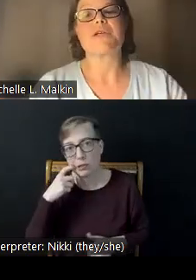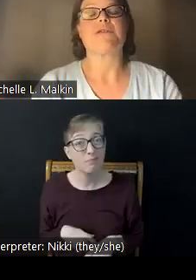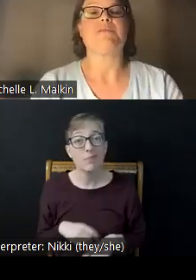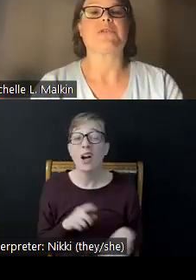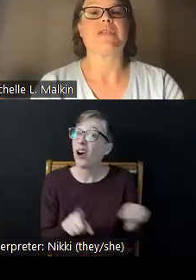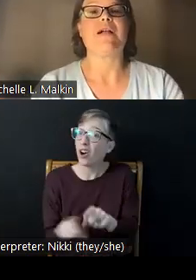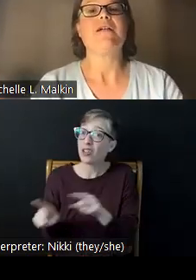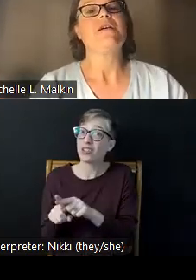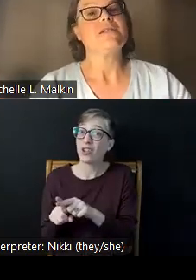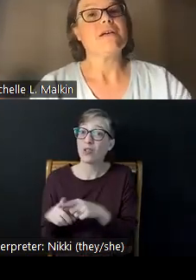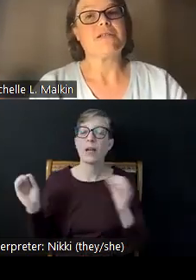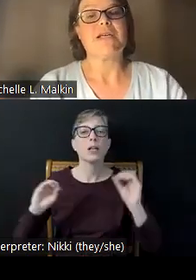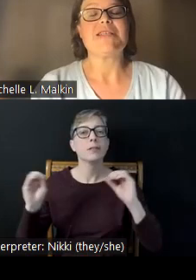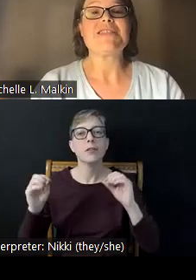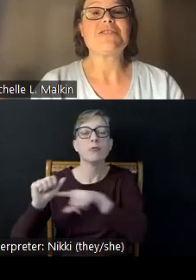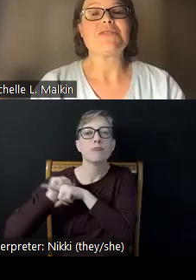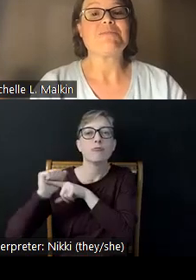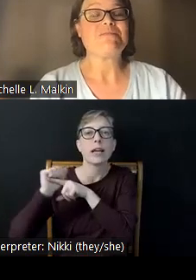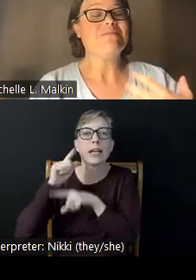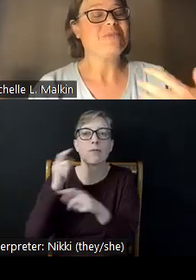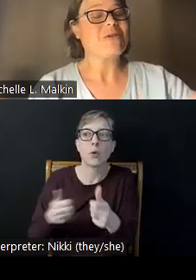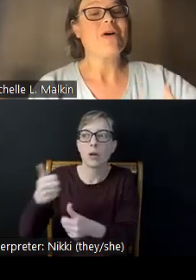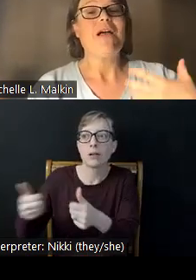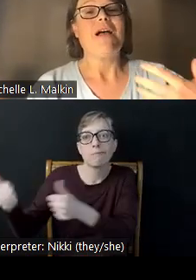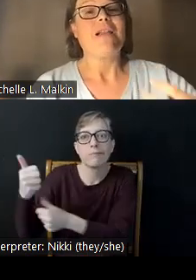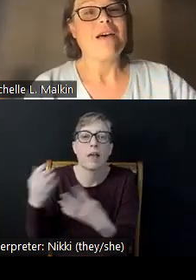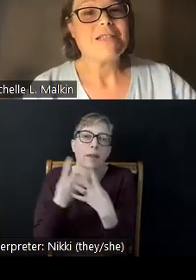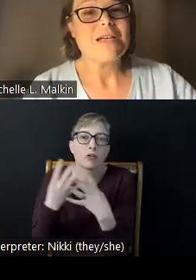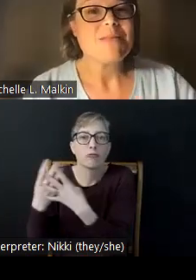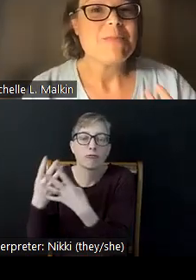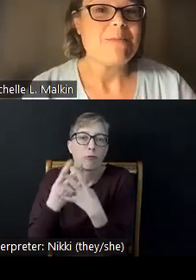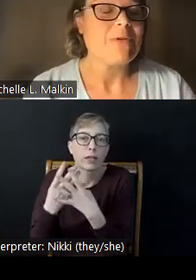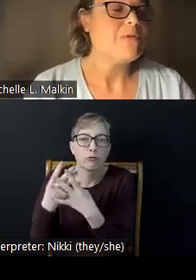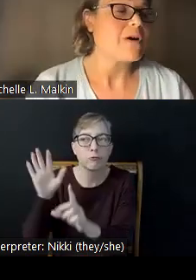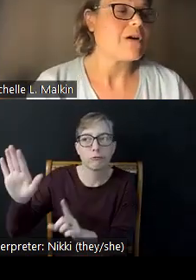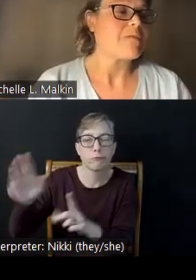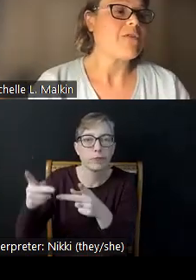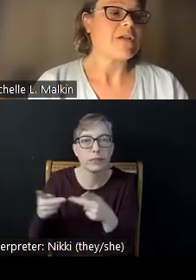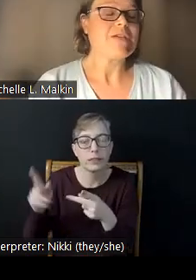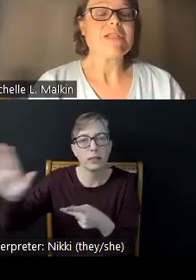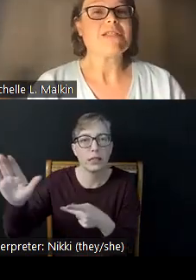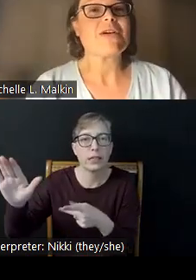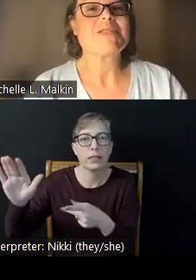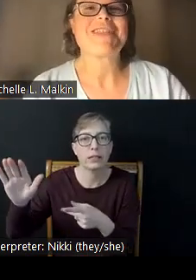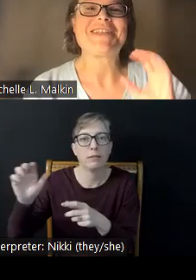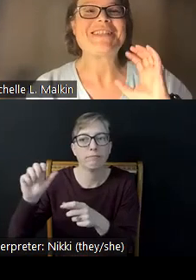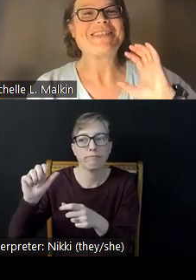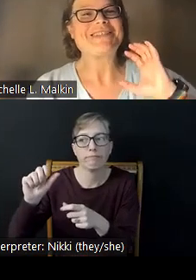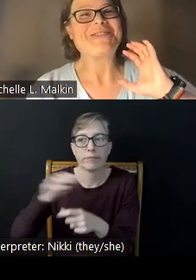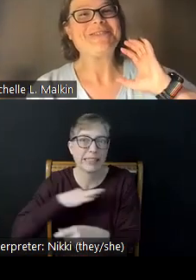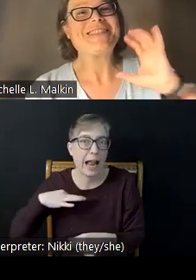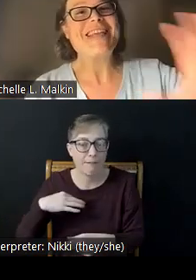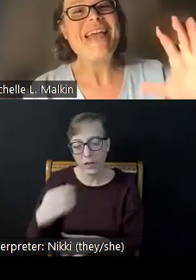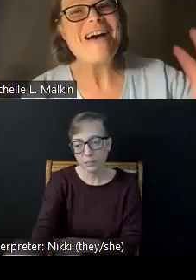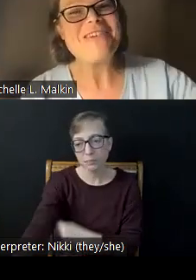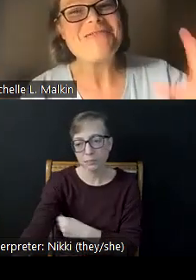the correctional personnel to understand these issues. So a lot of times people who are found guilty of these crimes are